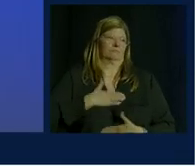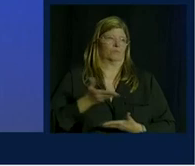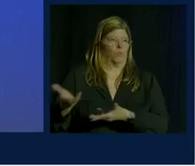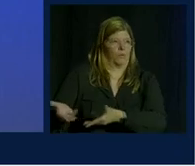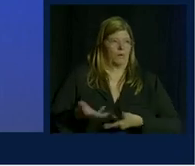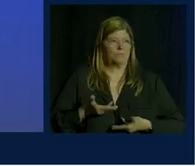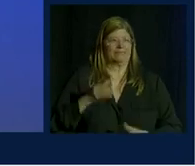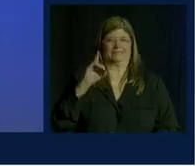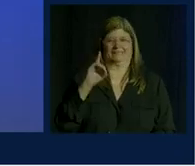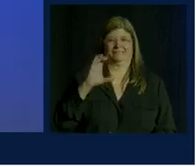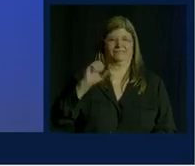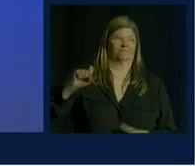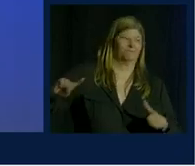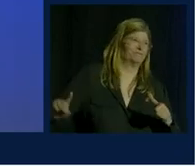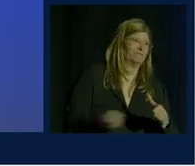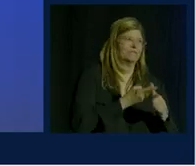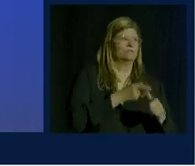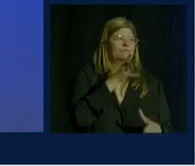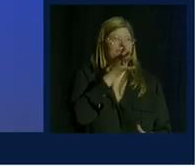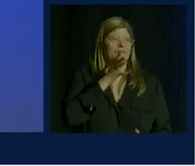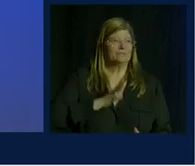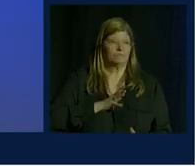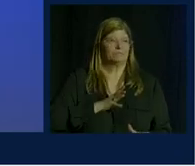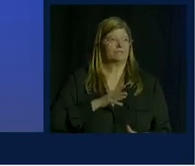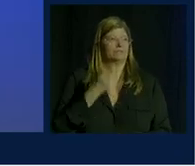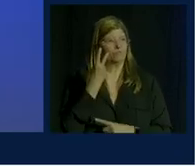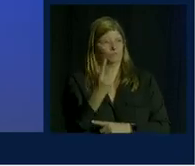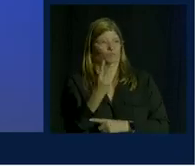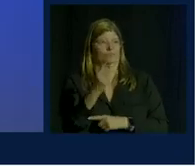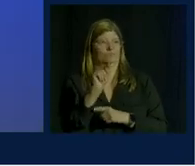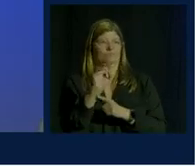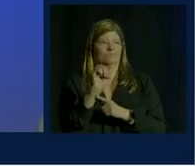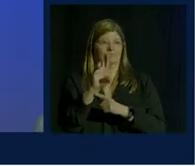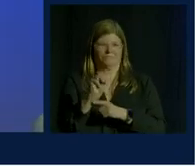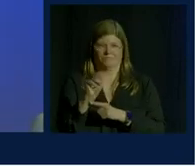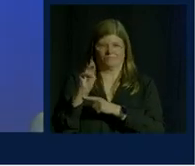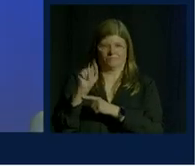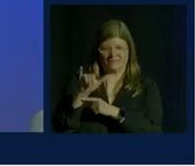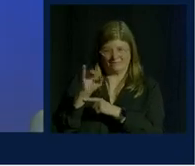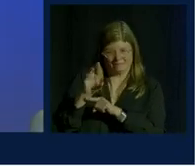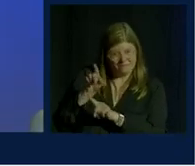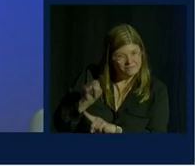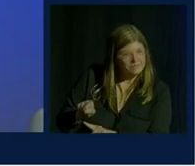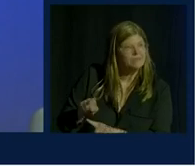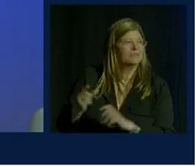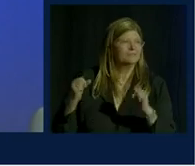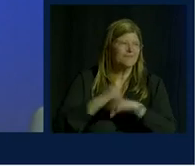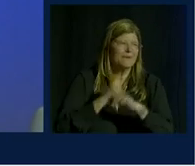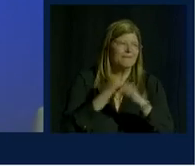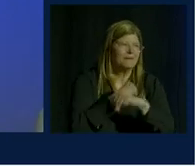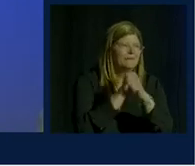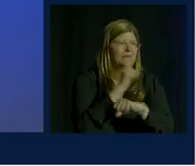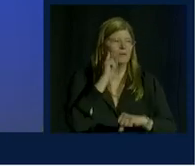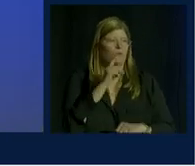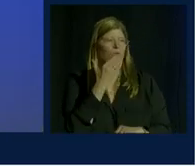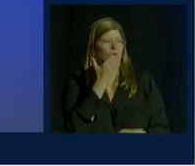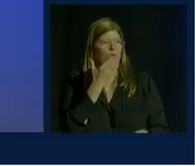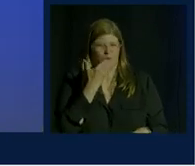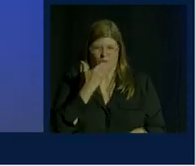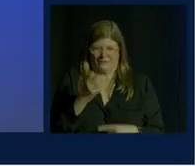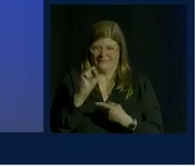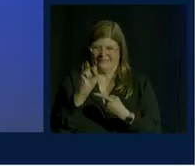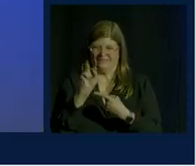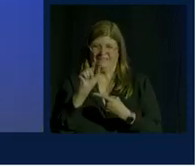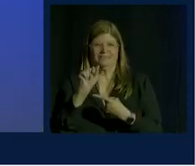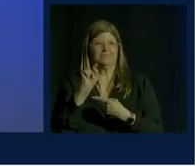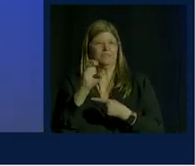ado, it's our pleasure to welcome DC's first female 2-term mayor who's fighting the good fight